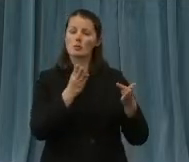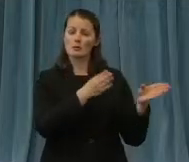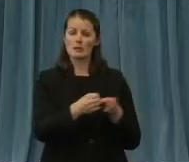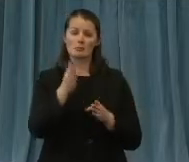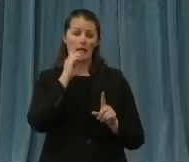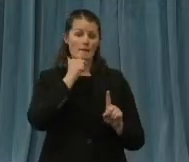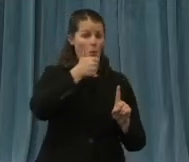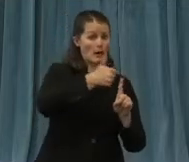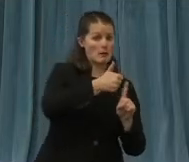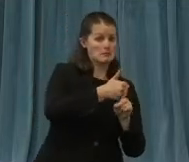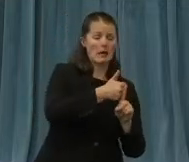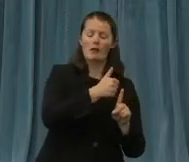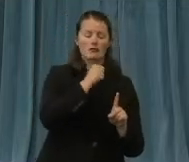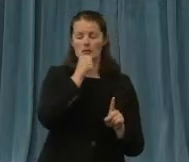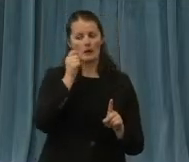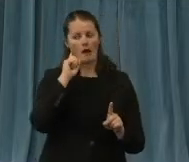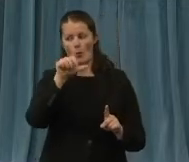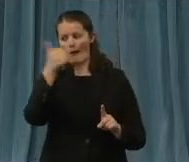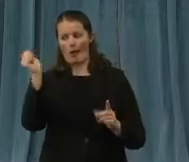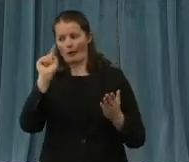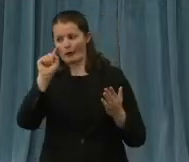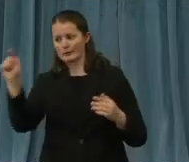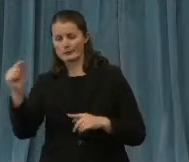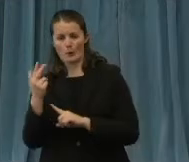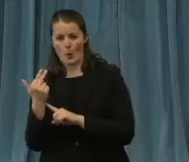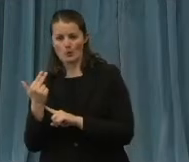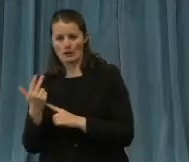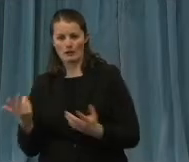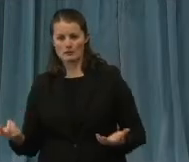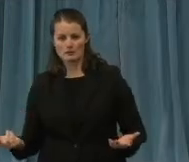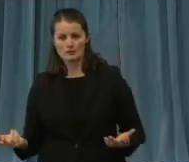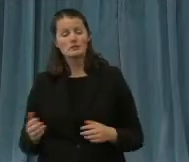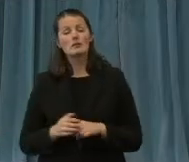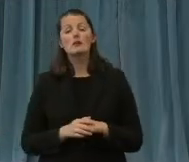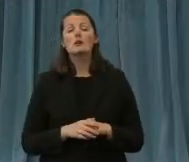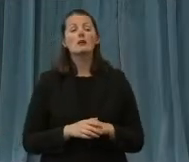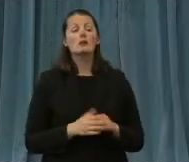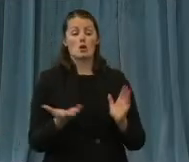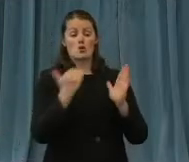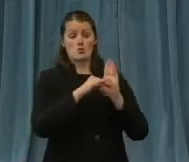I've spoken to other industry members, and any reopening plans would have to be approved